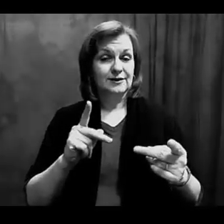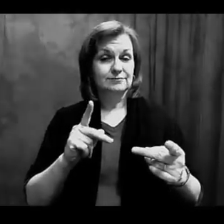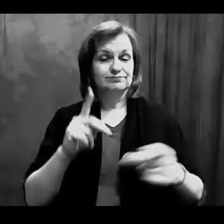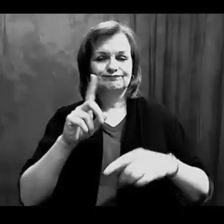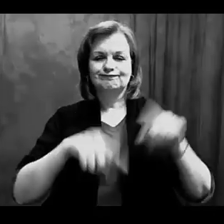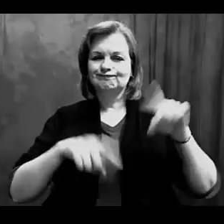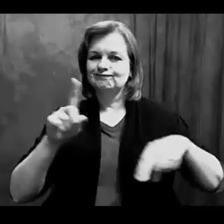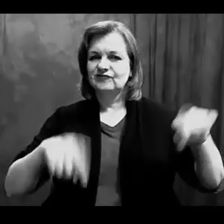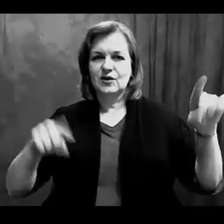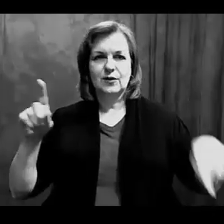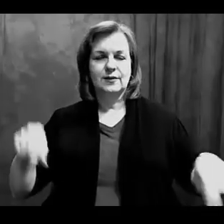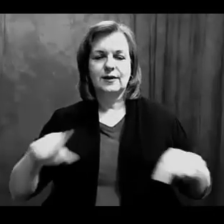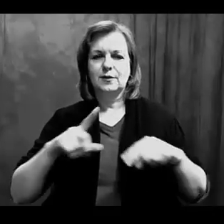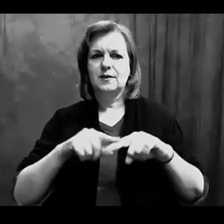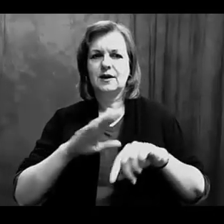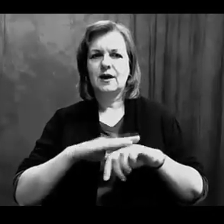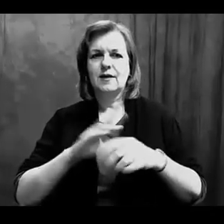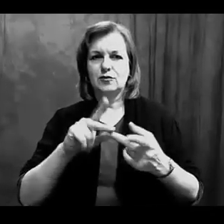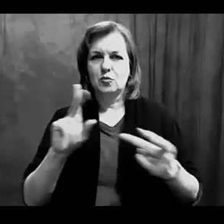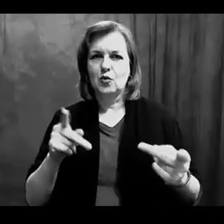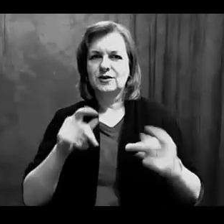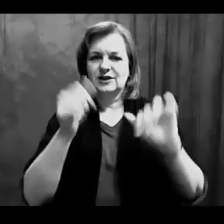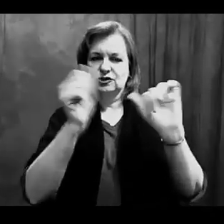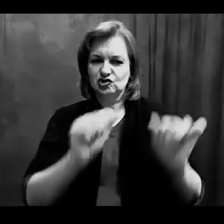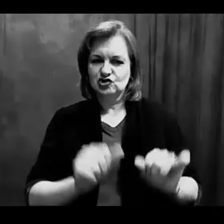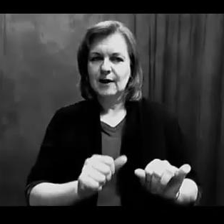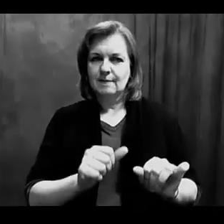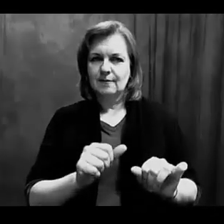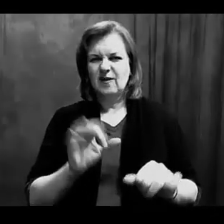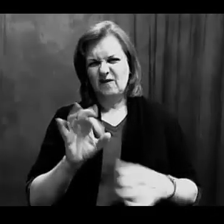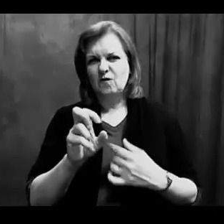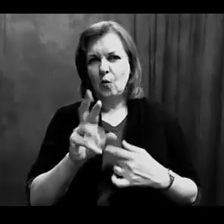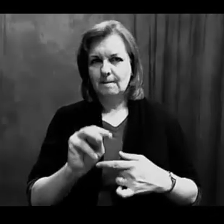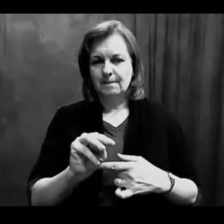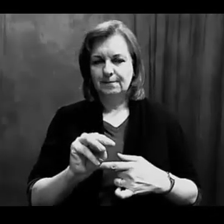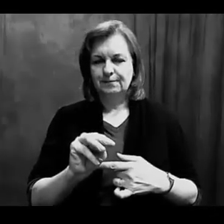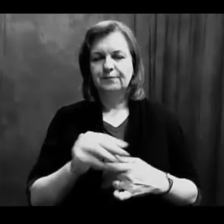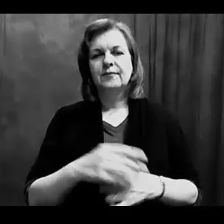variable based on their shape or form.